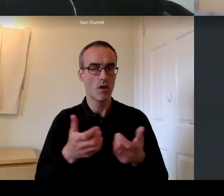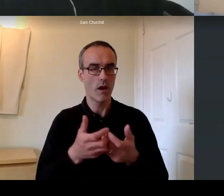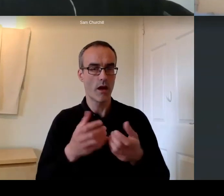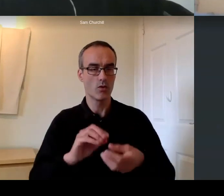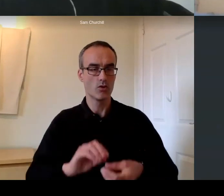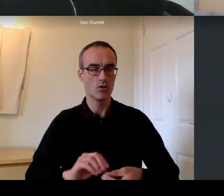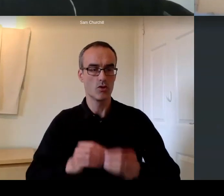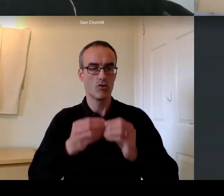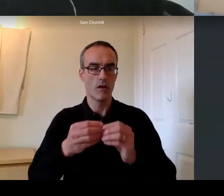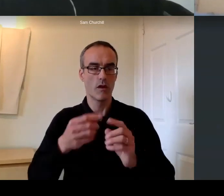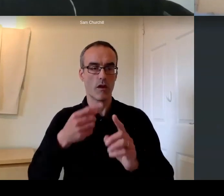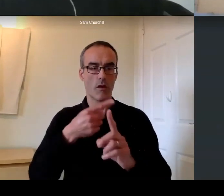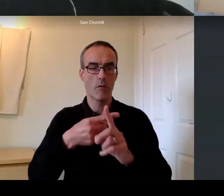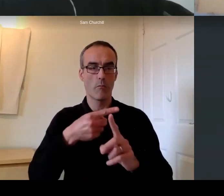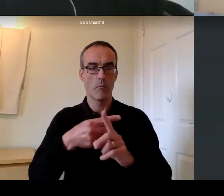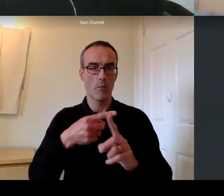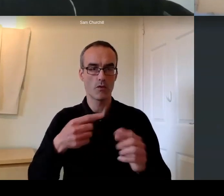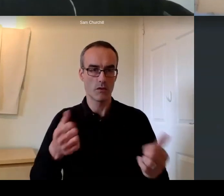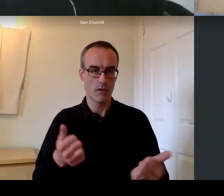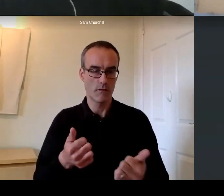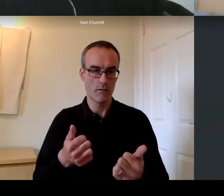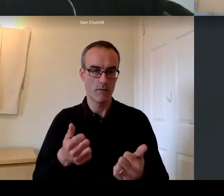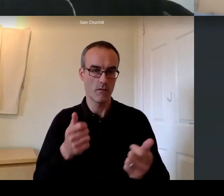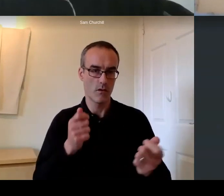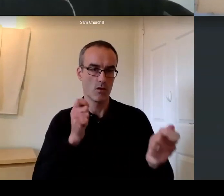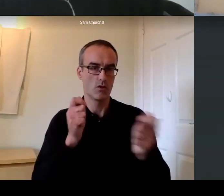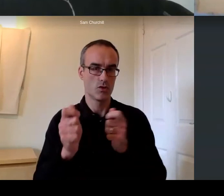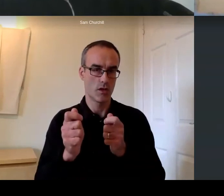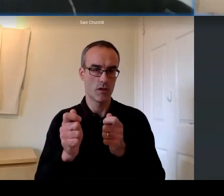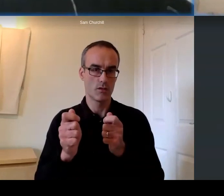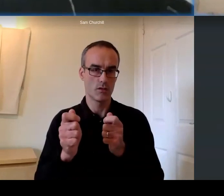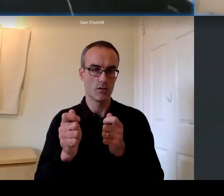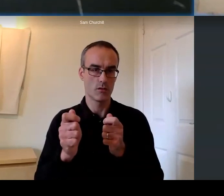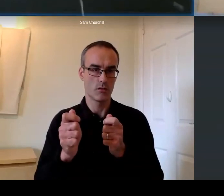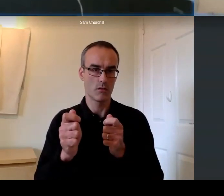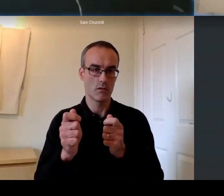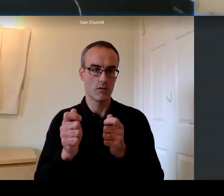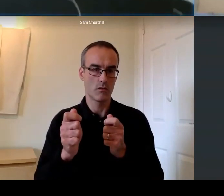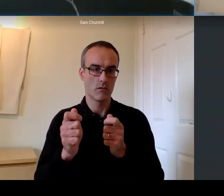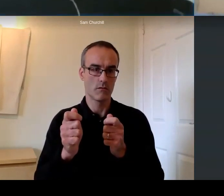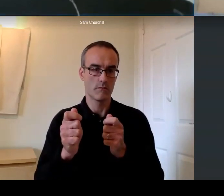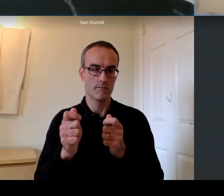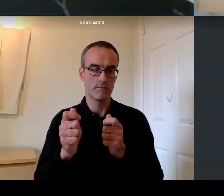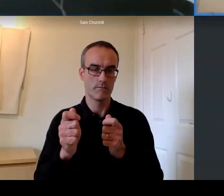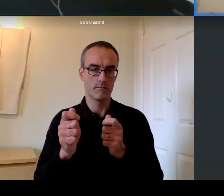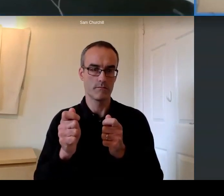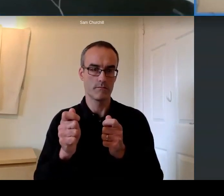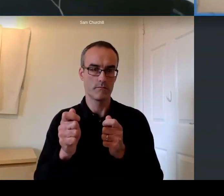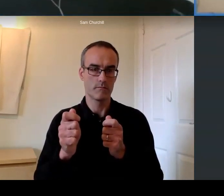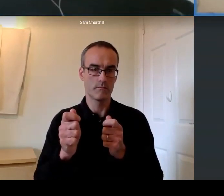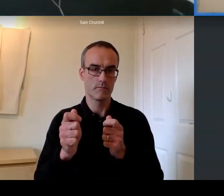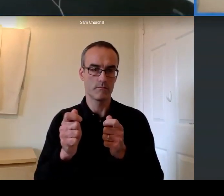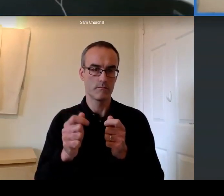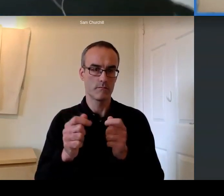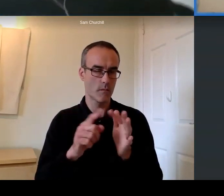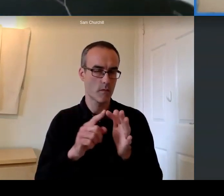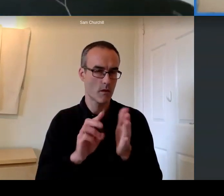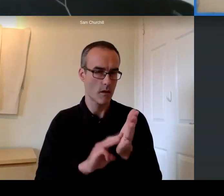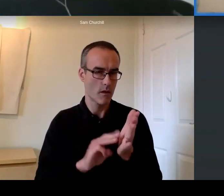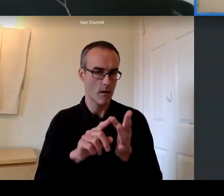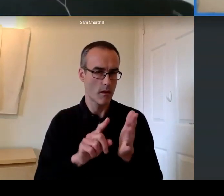we need to see happen at a grassroots level to see these tangible changes? I'll go to Emily first, please. I'll just speak